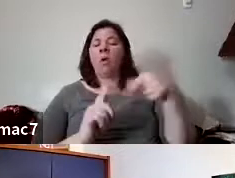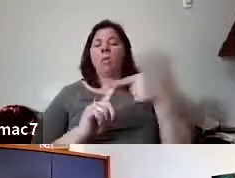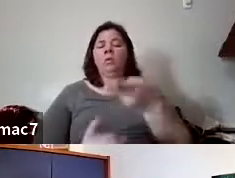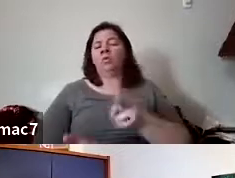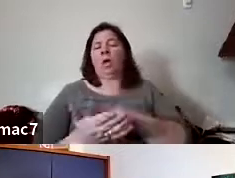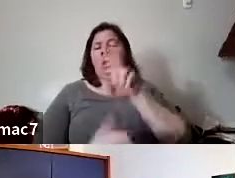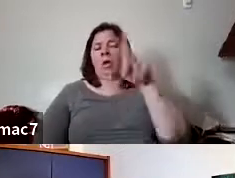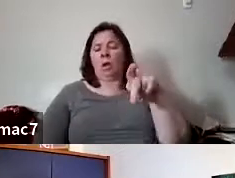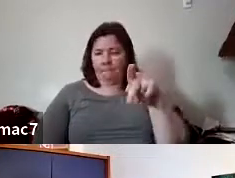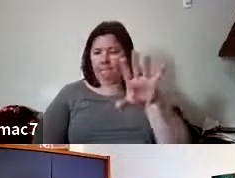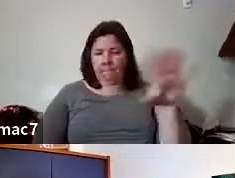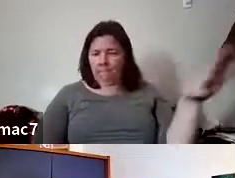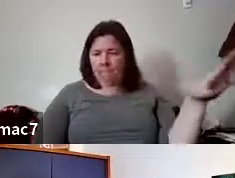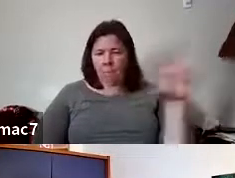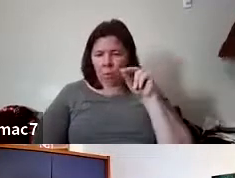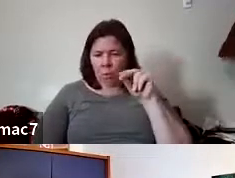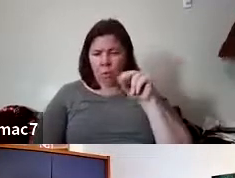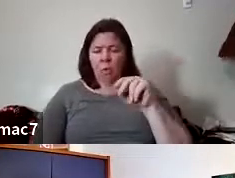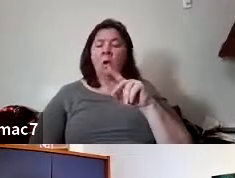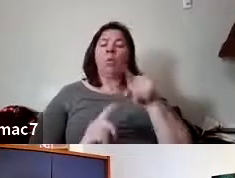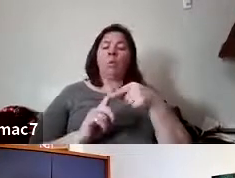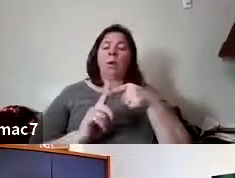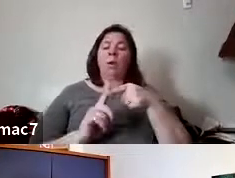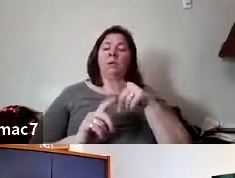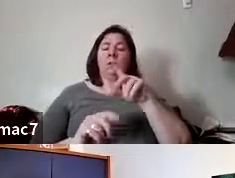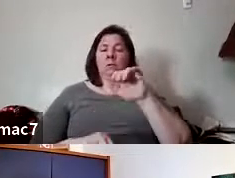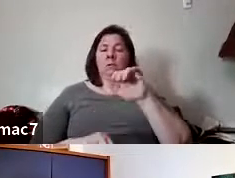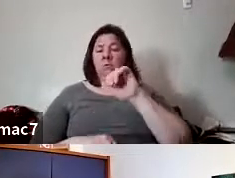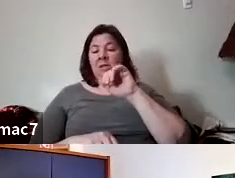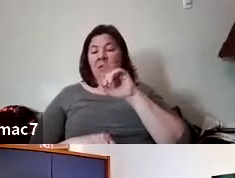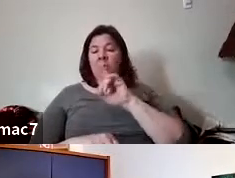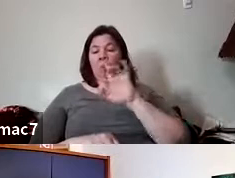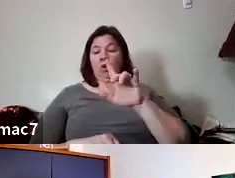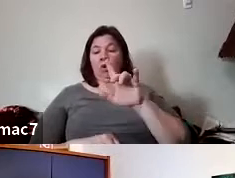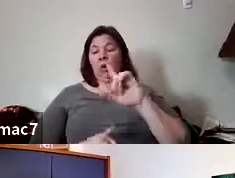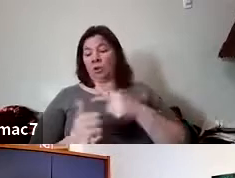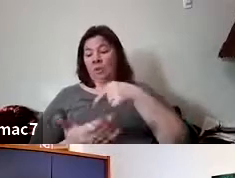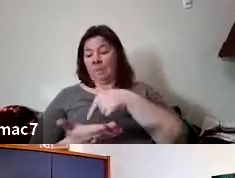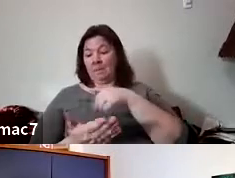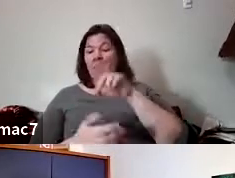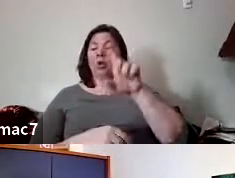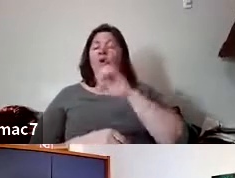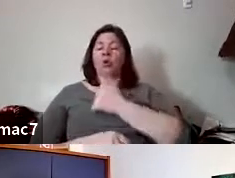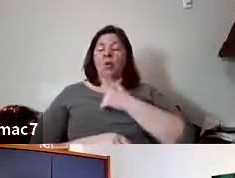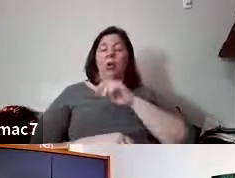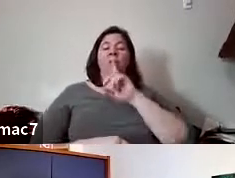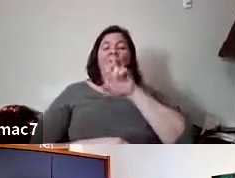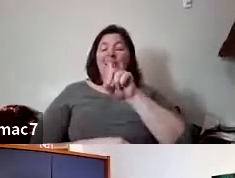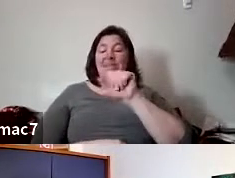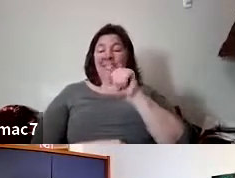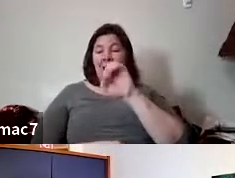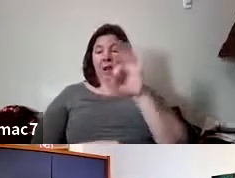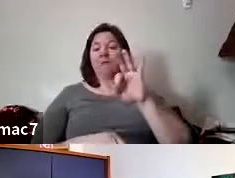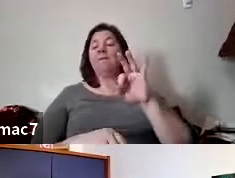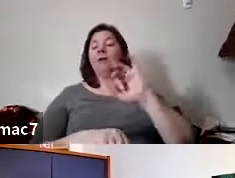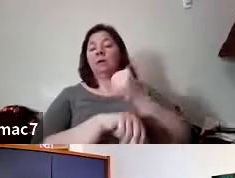originally. It's from when we actually. Let's say the date of your original payment. So it's date of launch. Yes. Not the date that you made your initial Now, I think